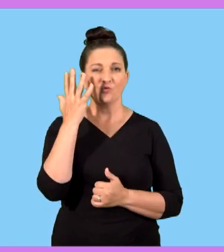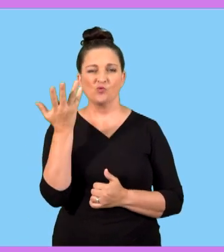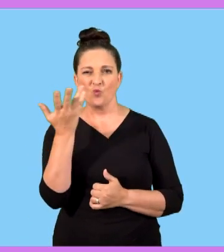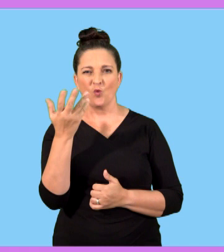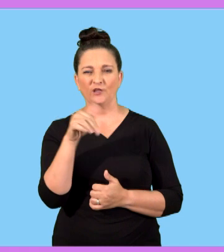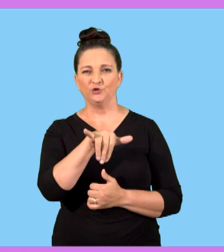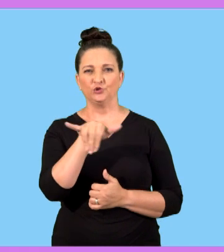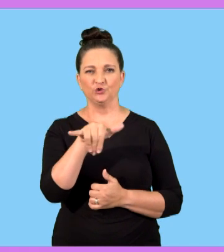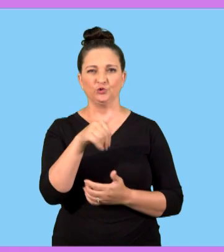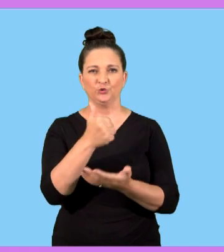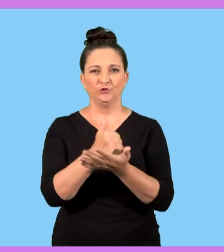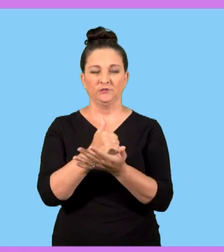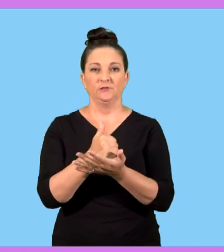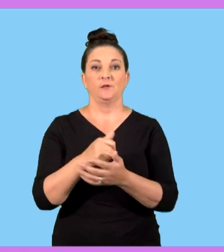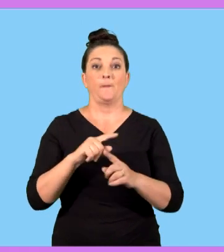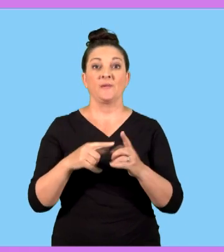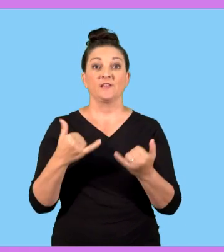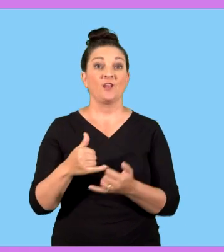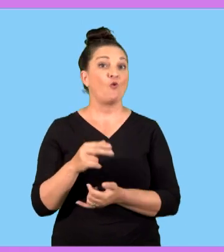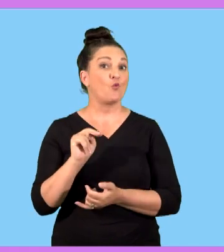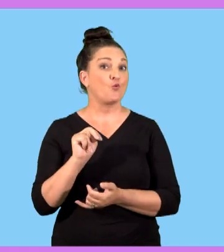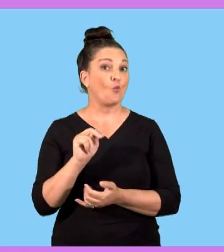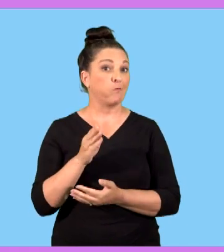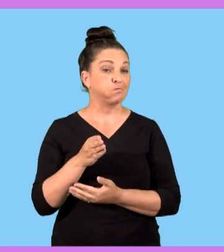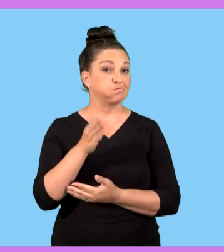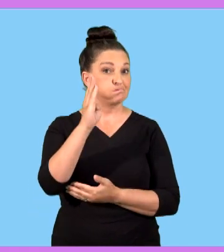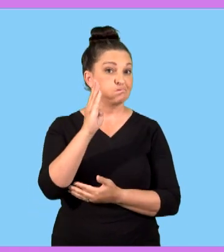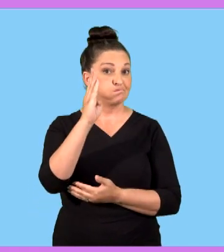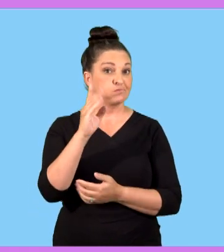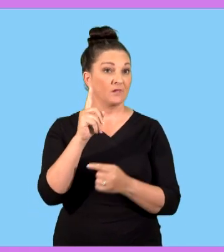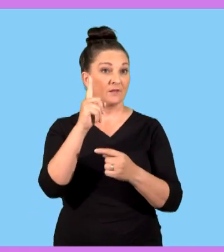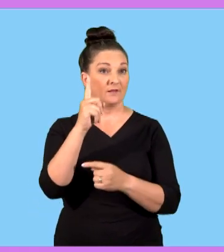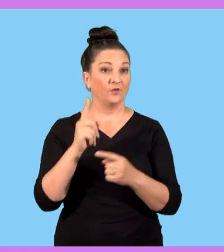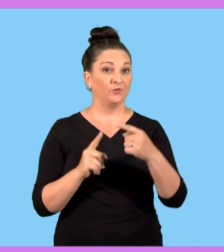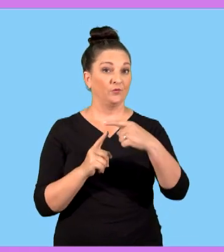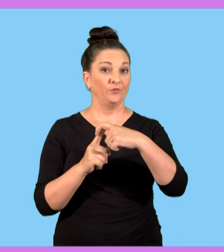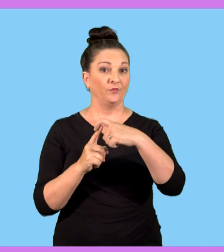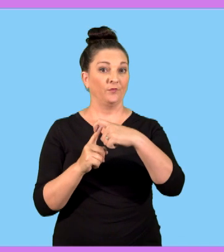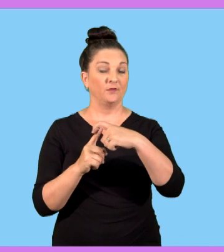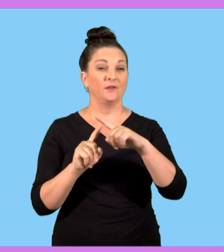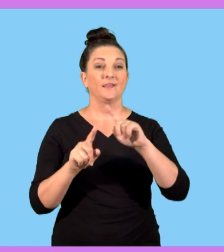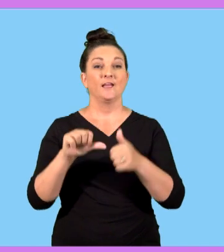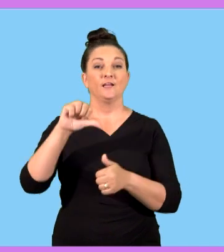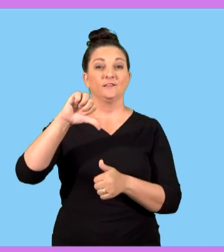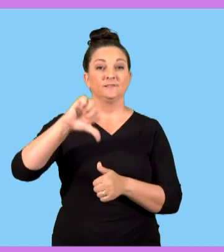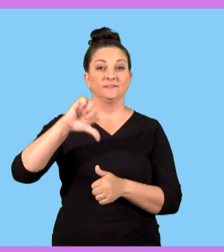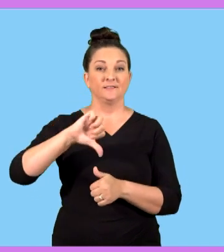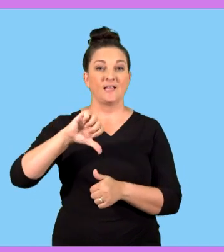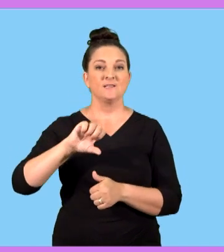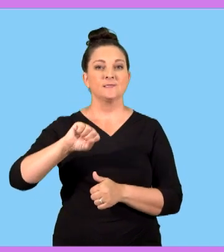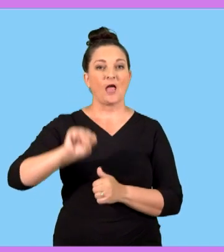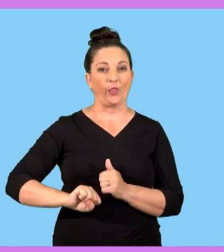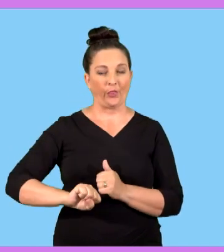here. Now, remember we are saying north is facing that way, so meaning south will be here. We